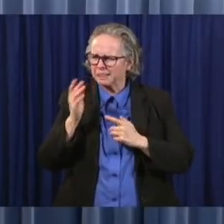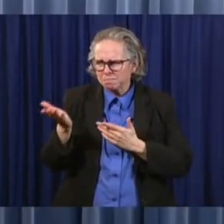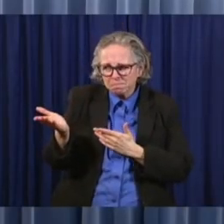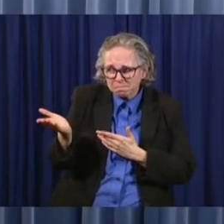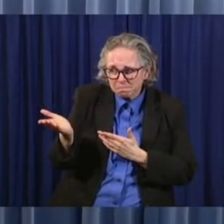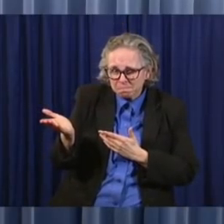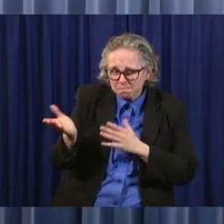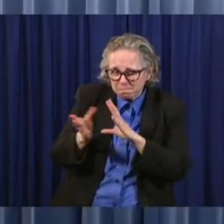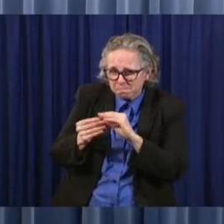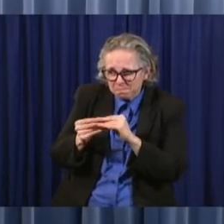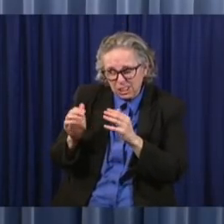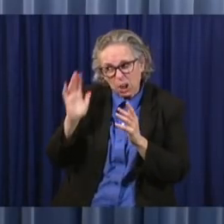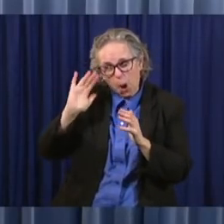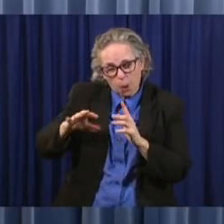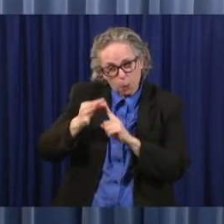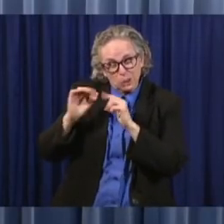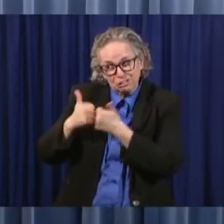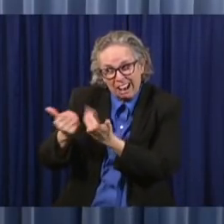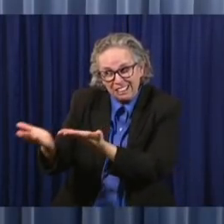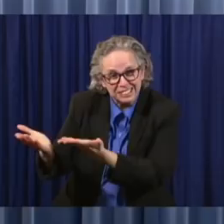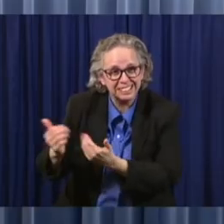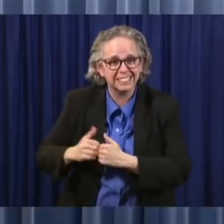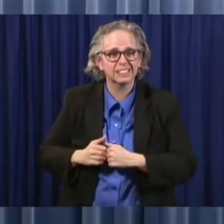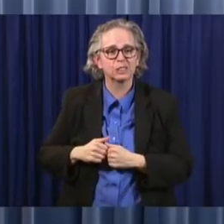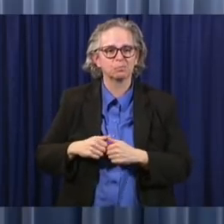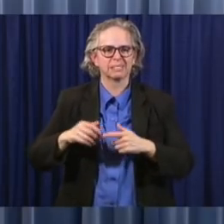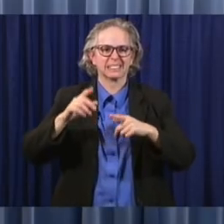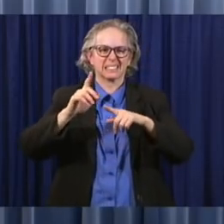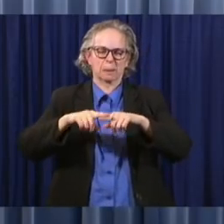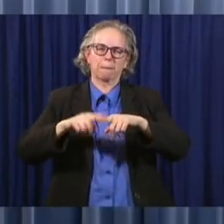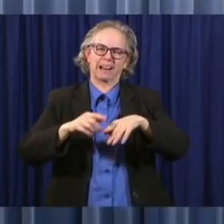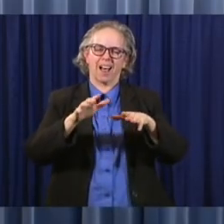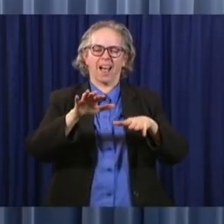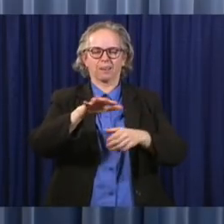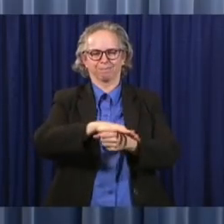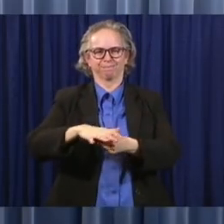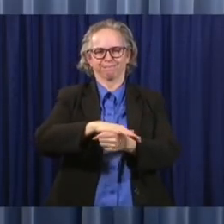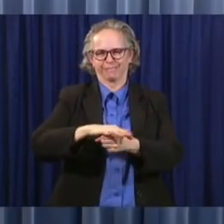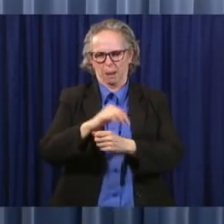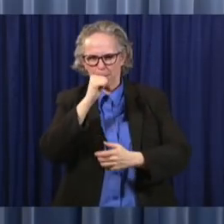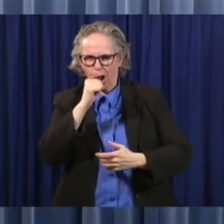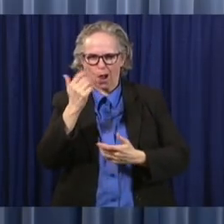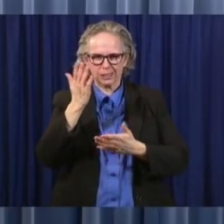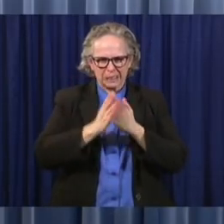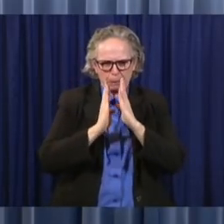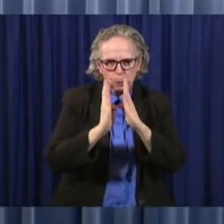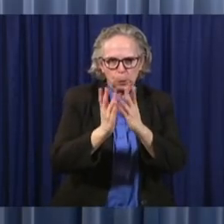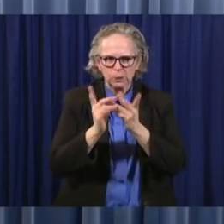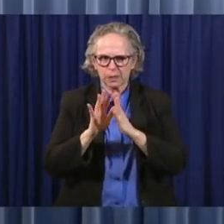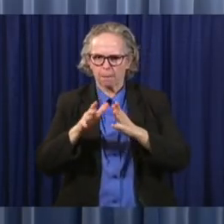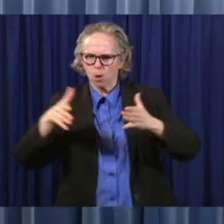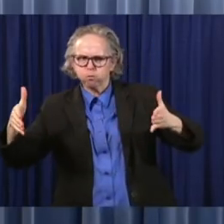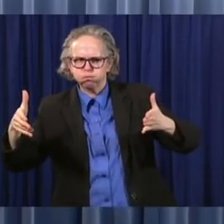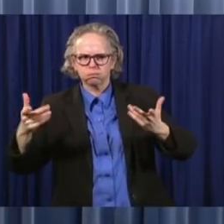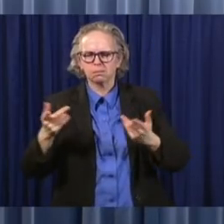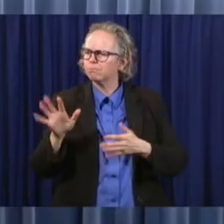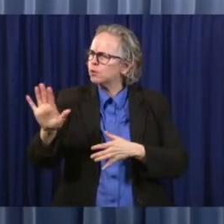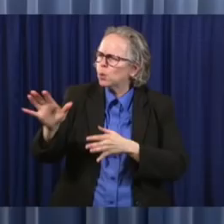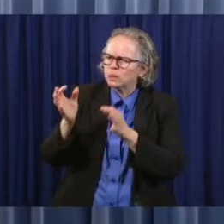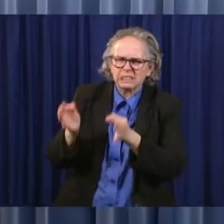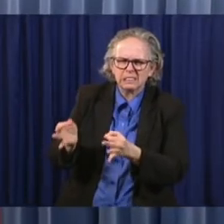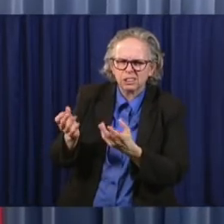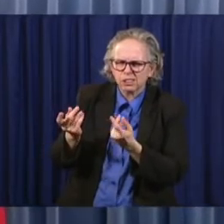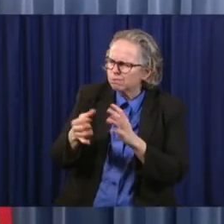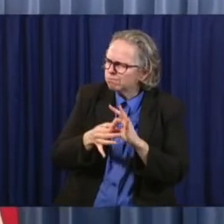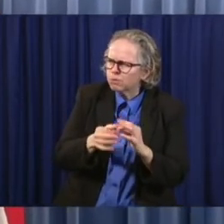challenge. Depends on how the layout of the bar is. What did you all come up with specifically in regard to